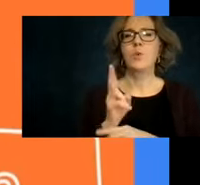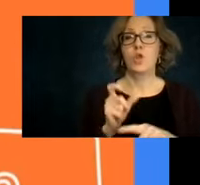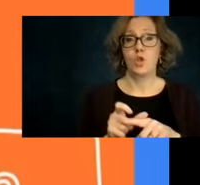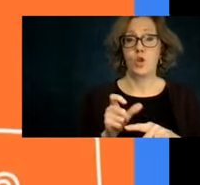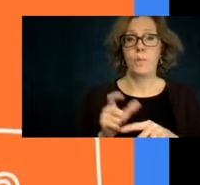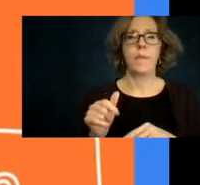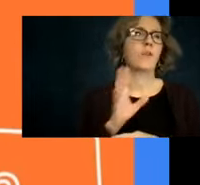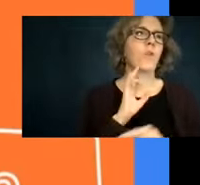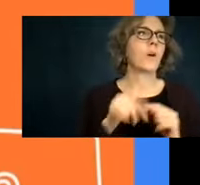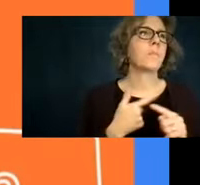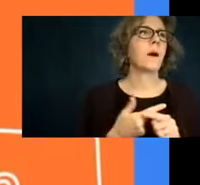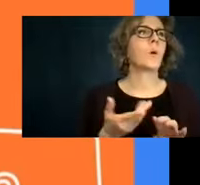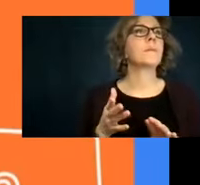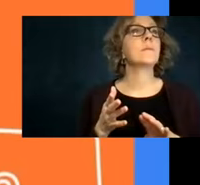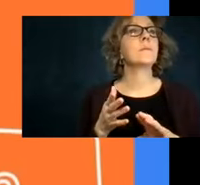deadlines or